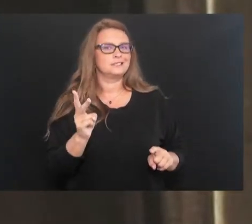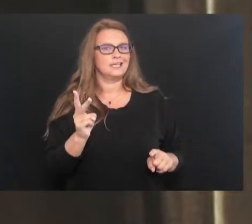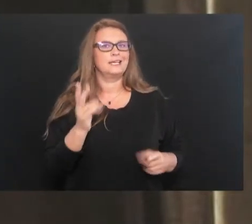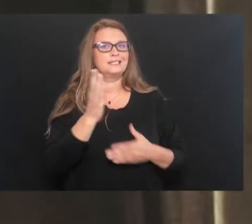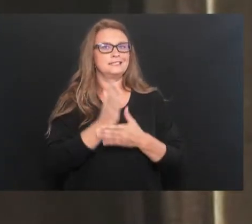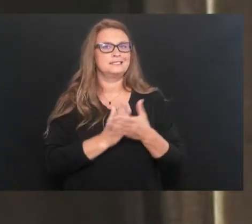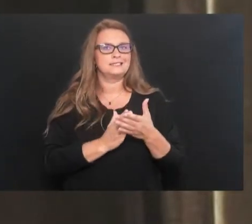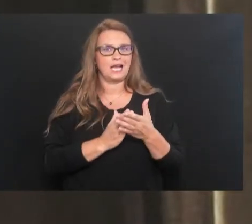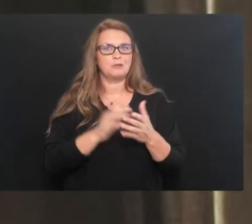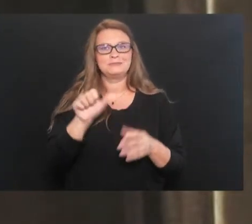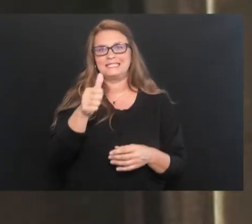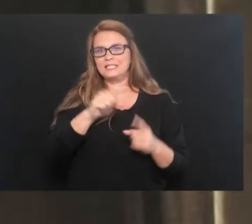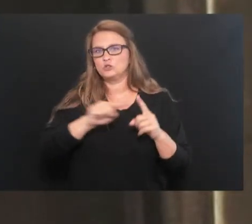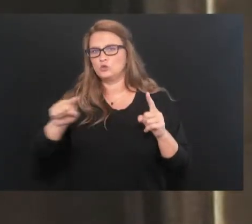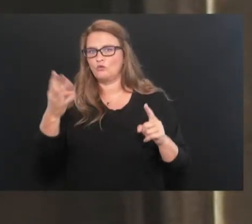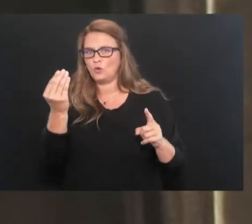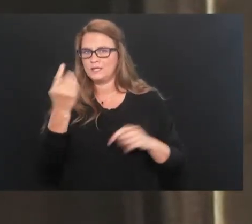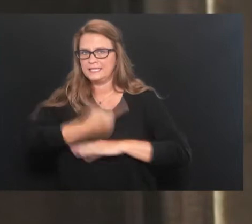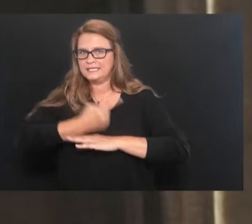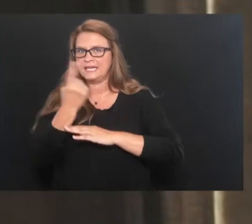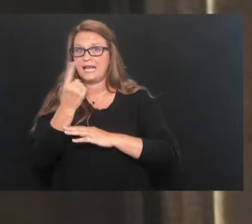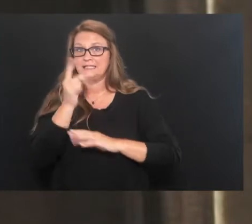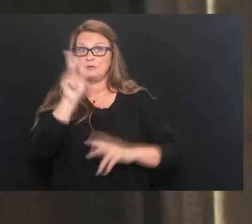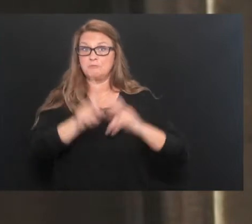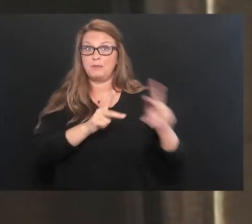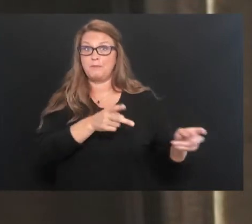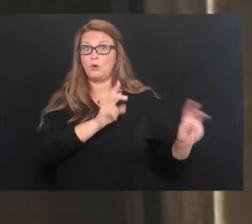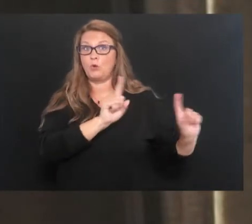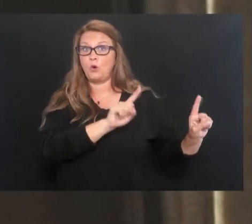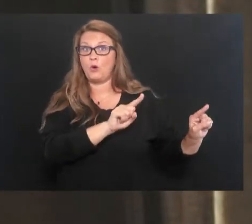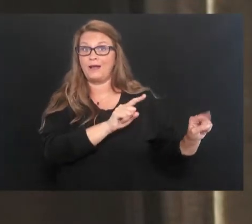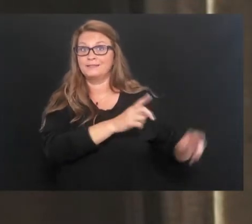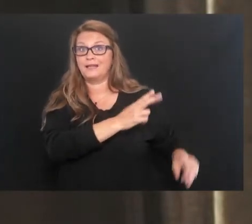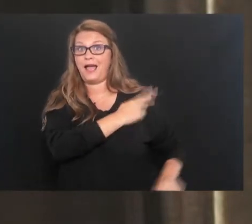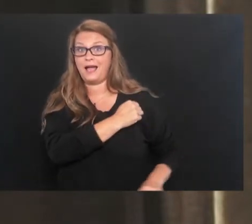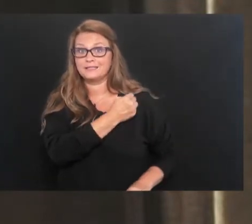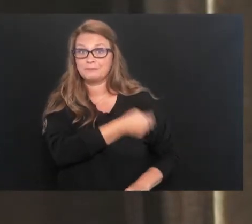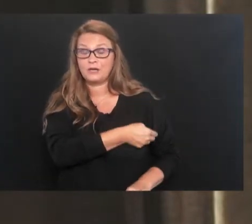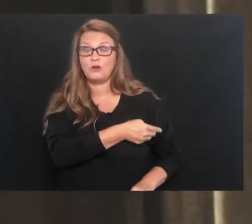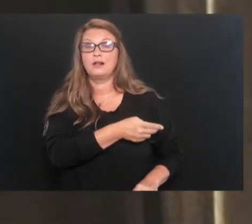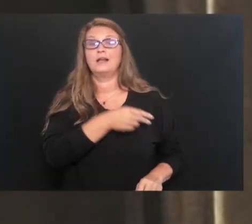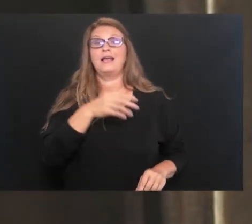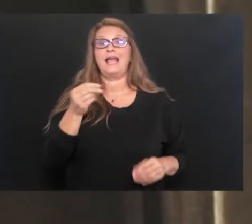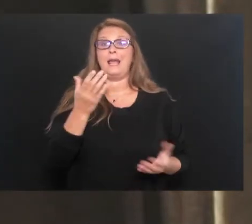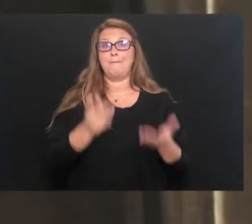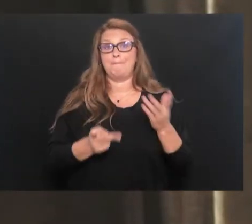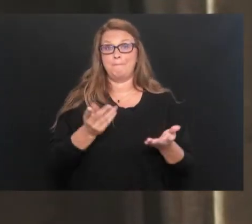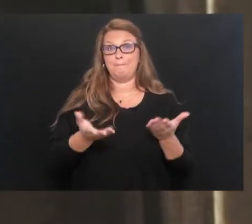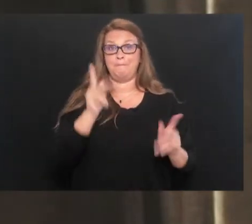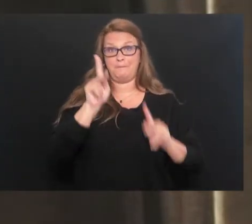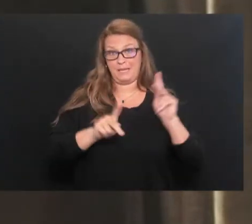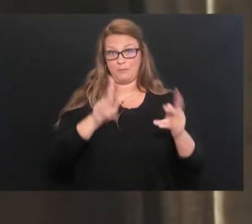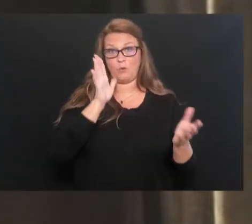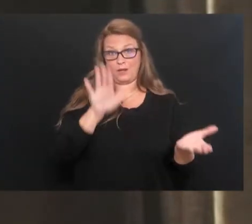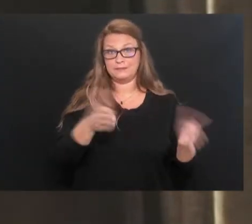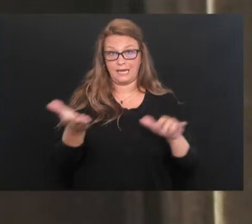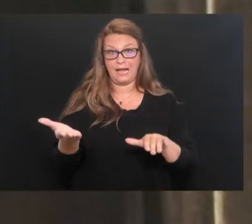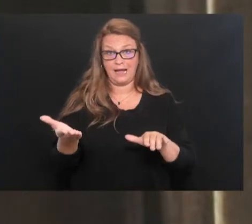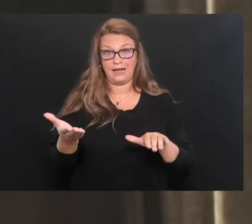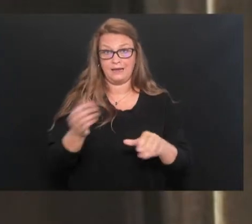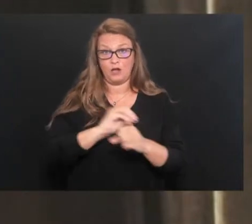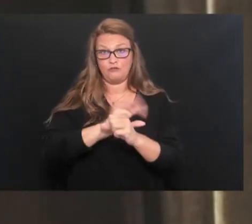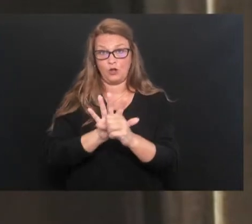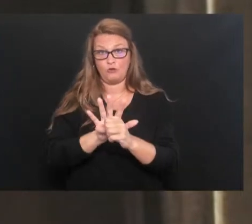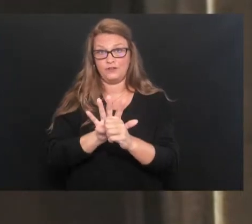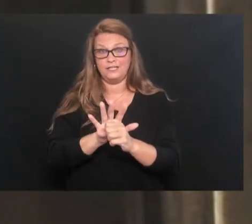least 10 to 14 days of numbers of people in the hospital and people who may well die of COVID-19, because both of those